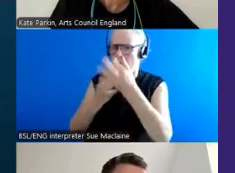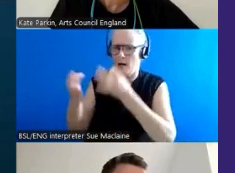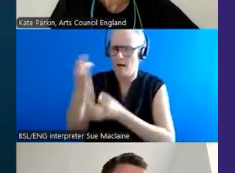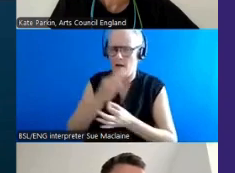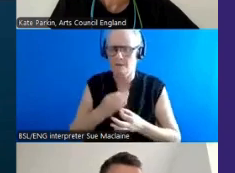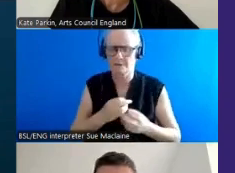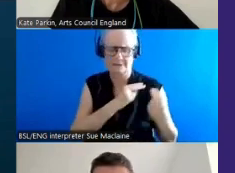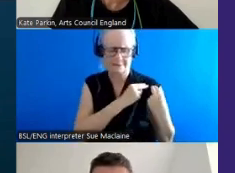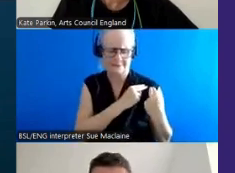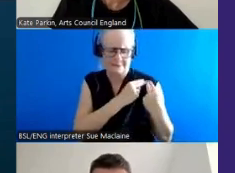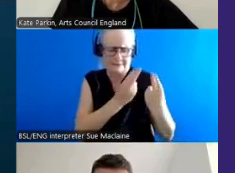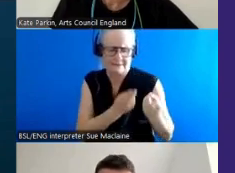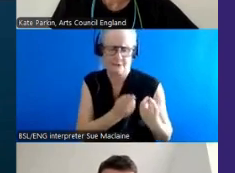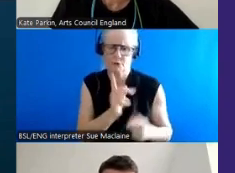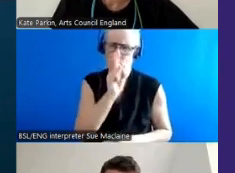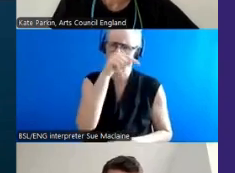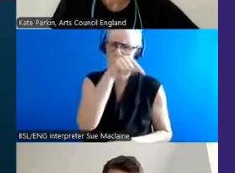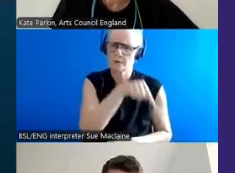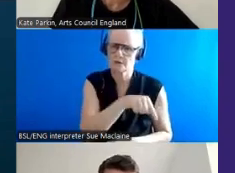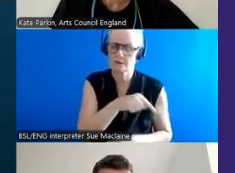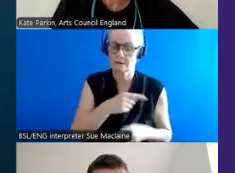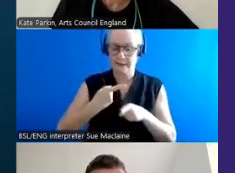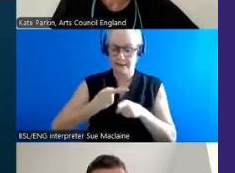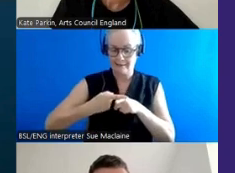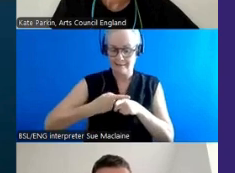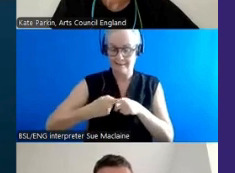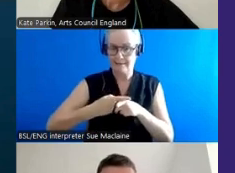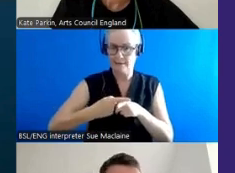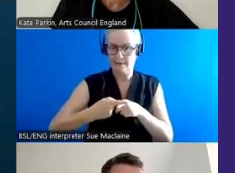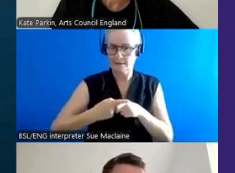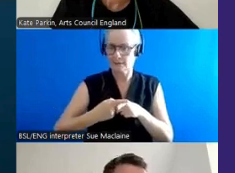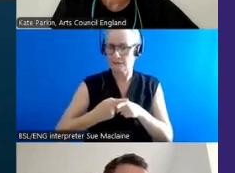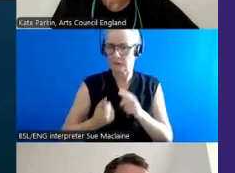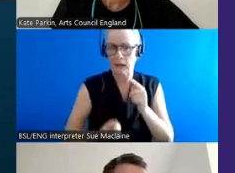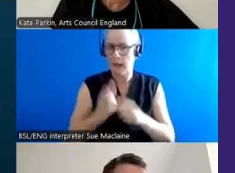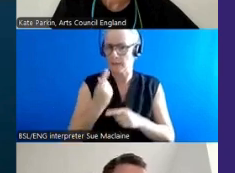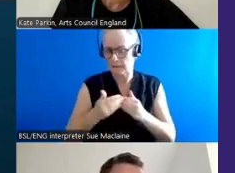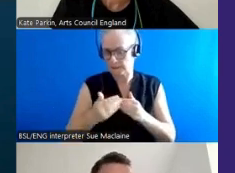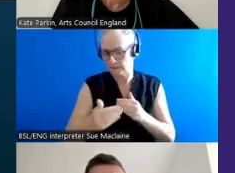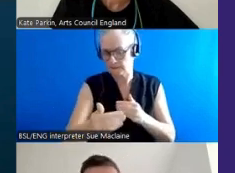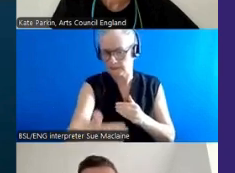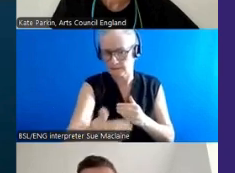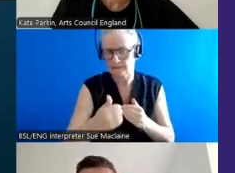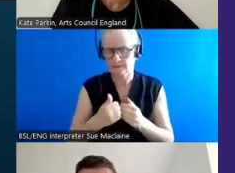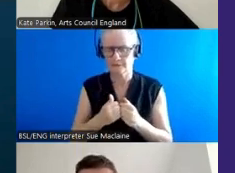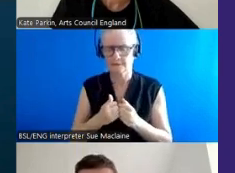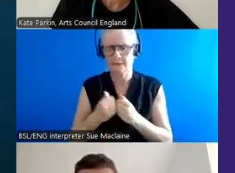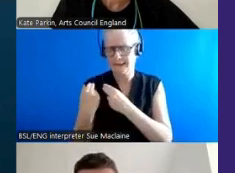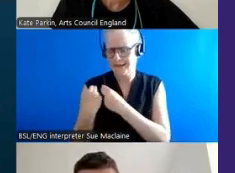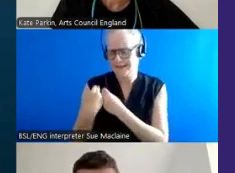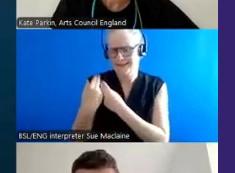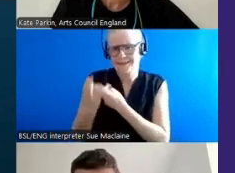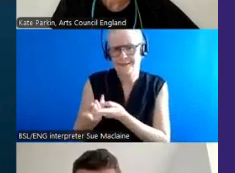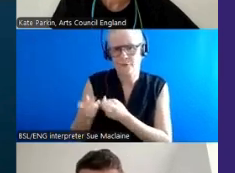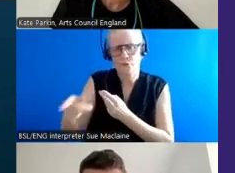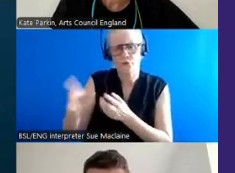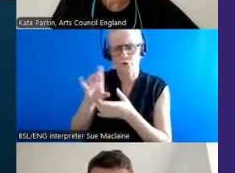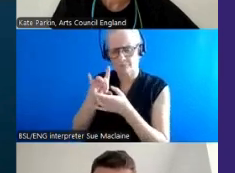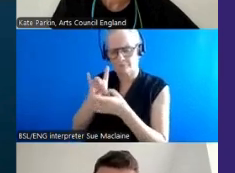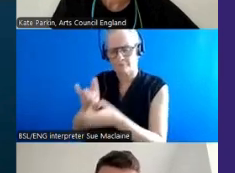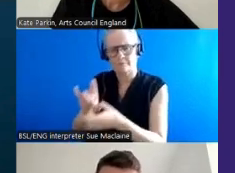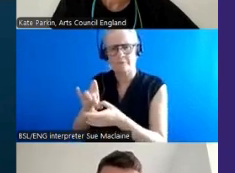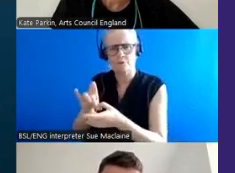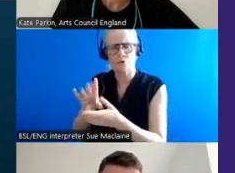about what's happening in England regarding devolution. And then we're going to talk to you about what devolution means for culture. But we hope that we're just not going to talk at you on